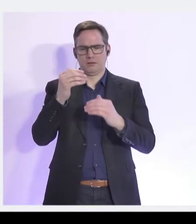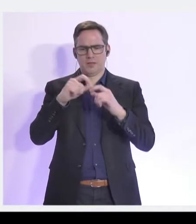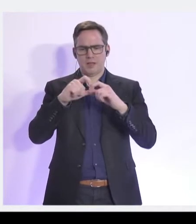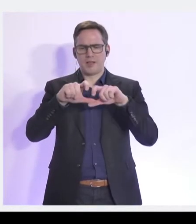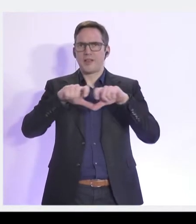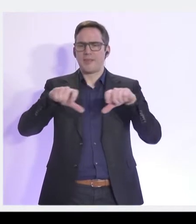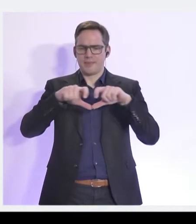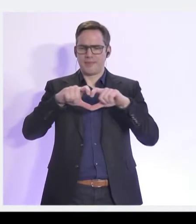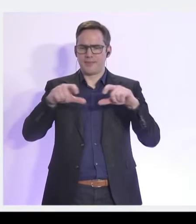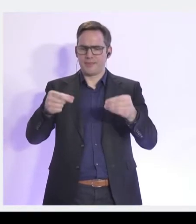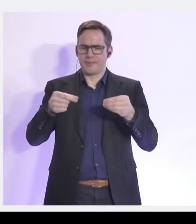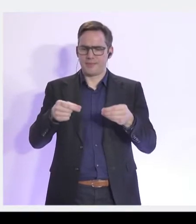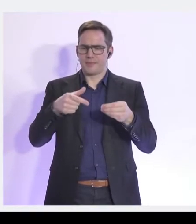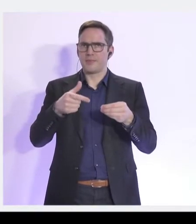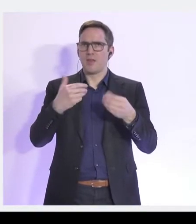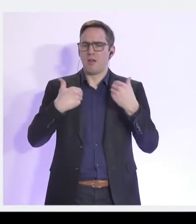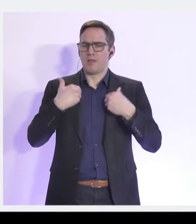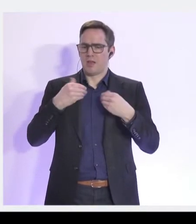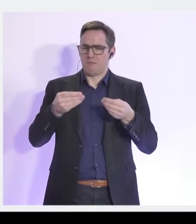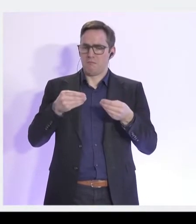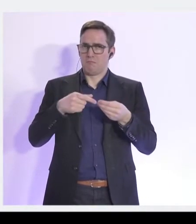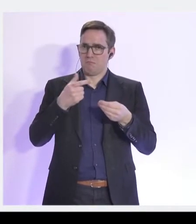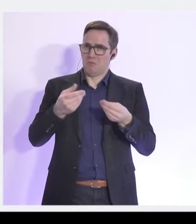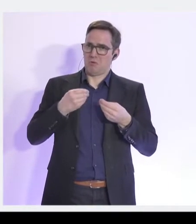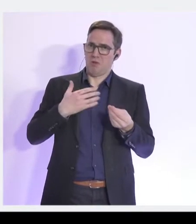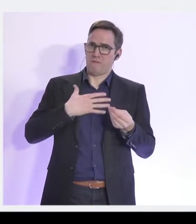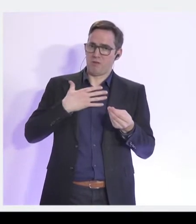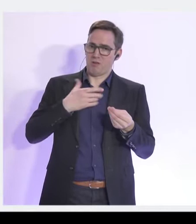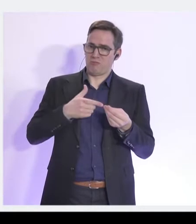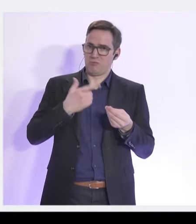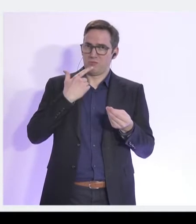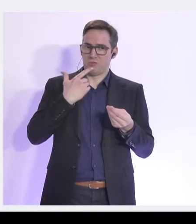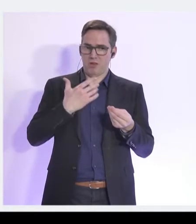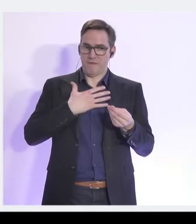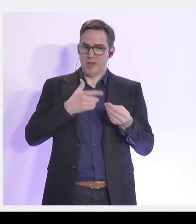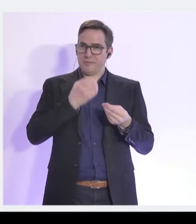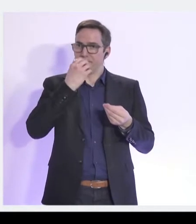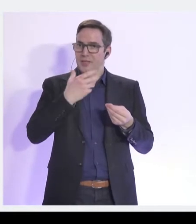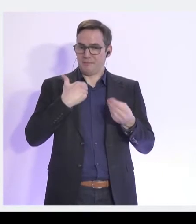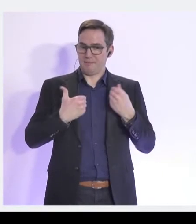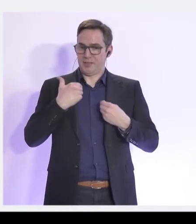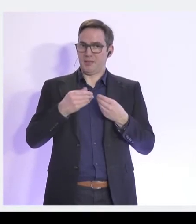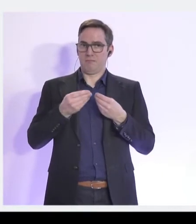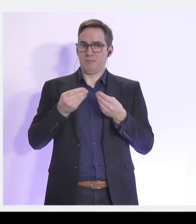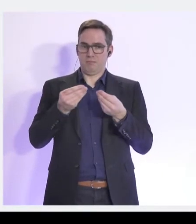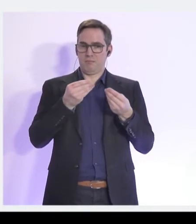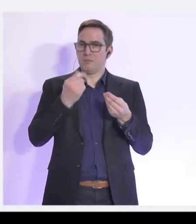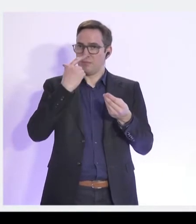benefits to the disabled. Once put in place in Europe, what's the added value that you